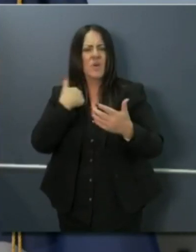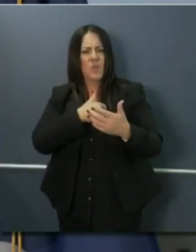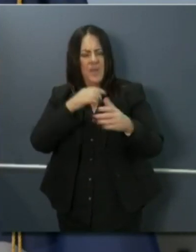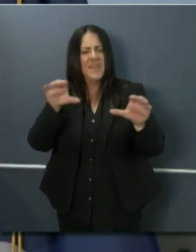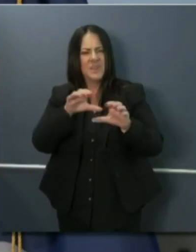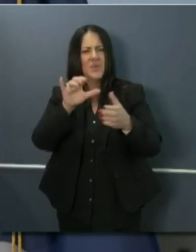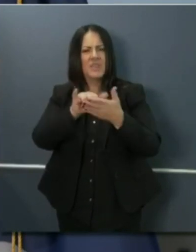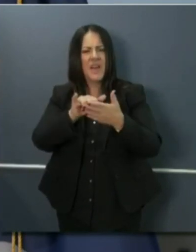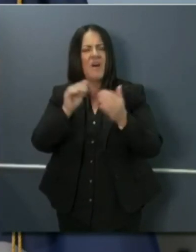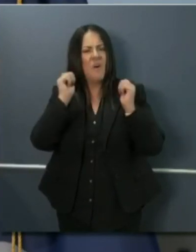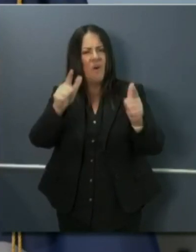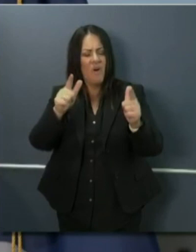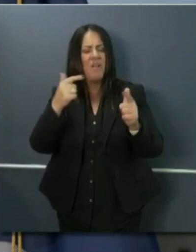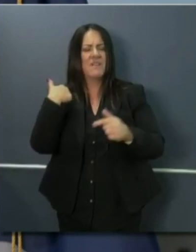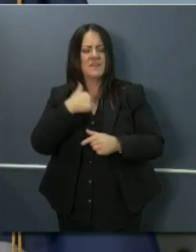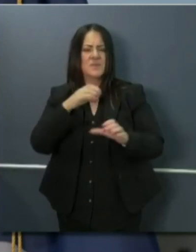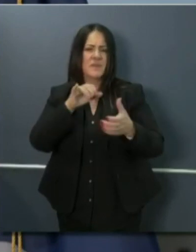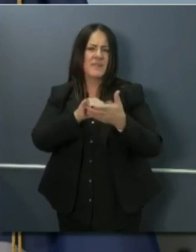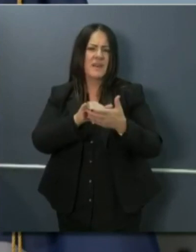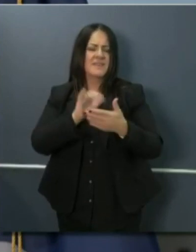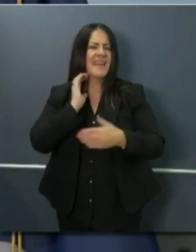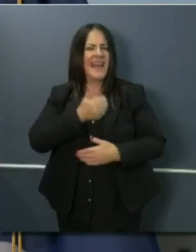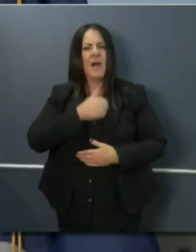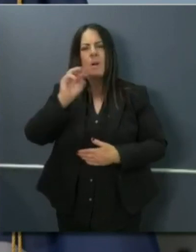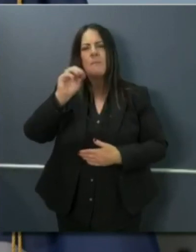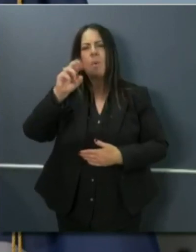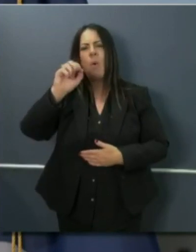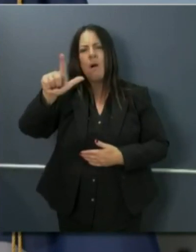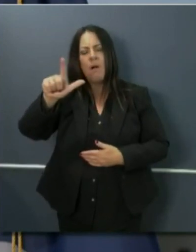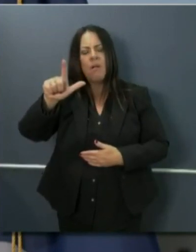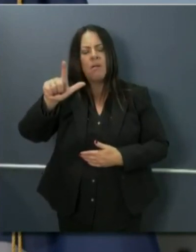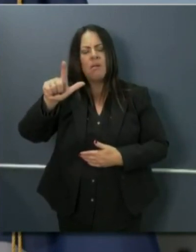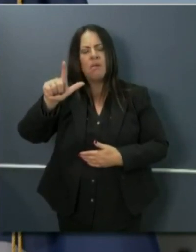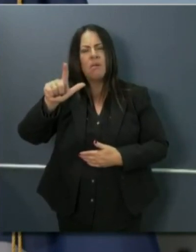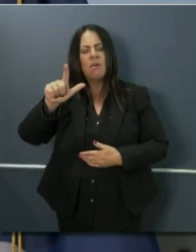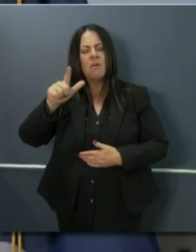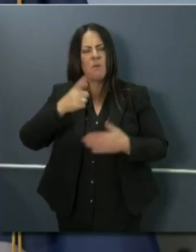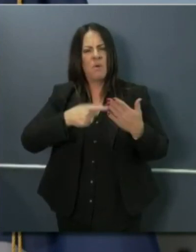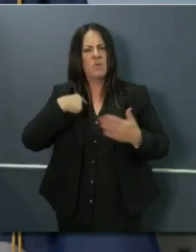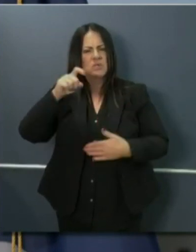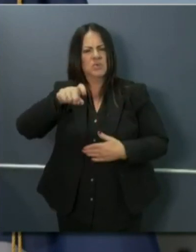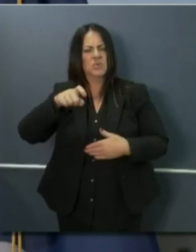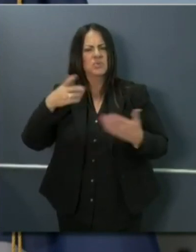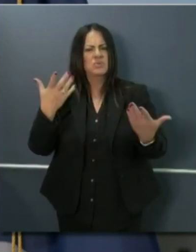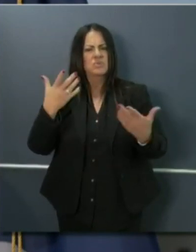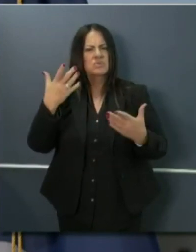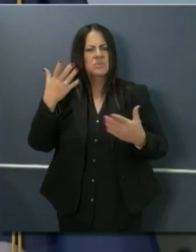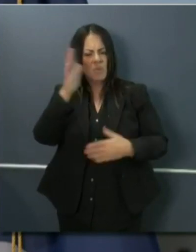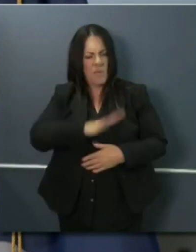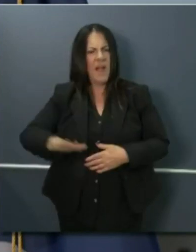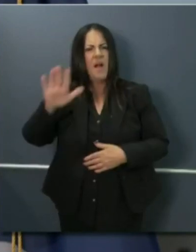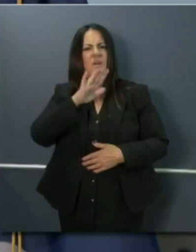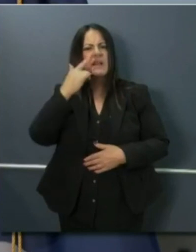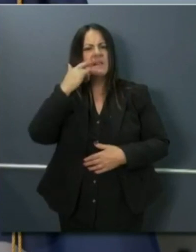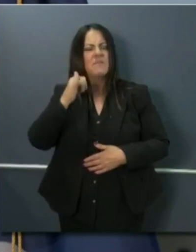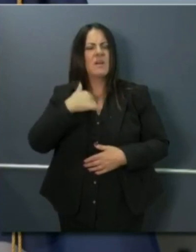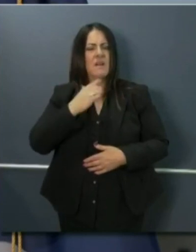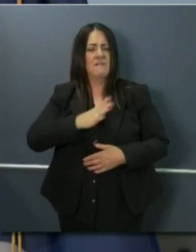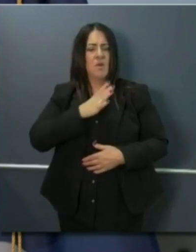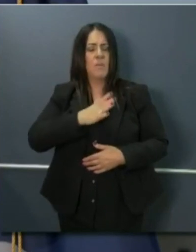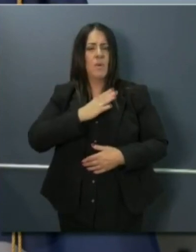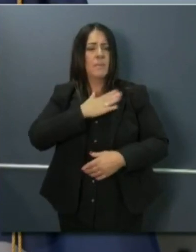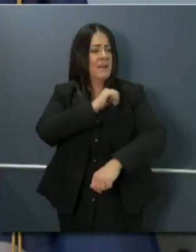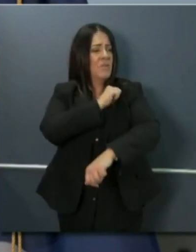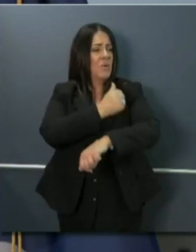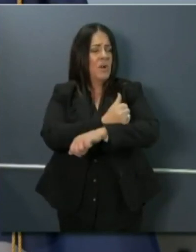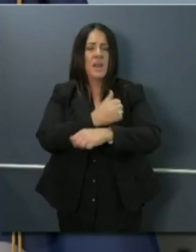we'll continue to use that as our moral authority is advanced all throughout the state of California. And to the extent we have to exercise our formal authority